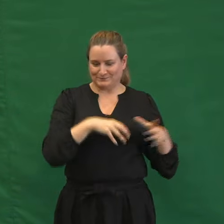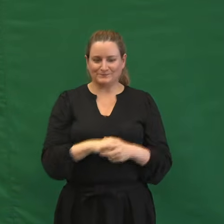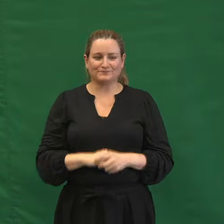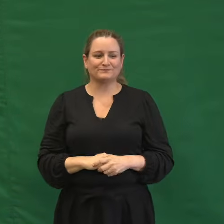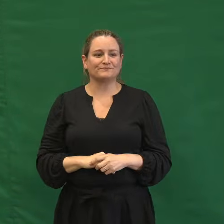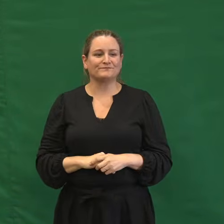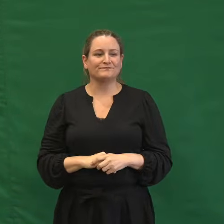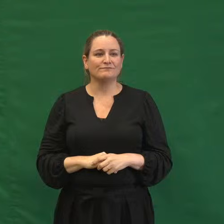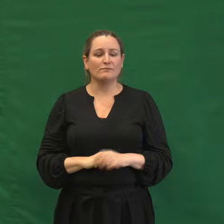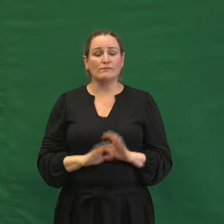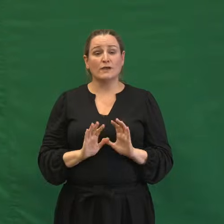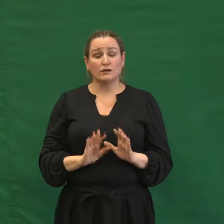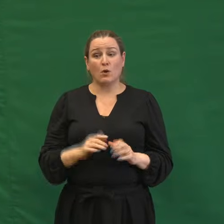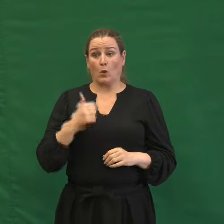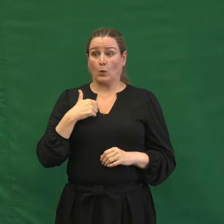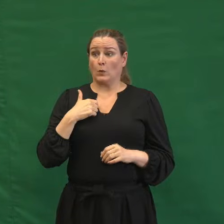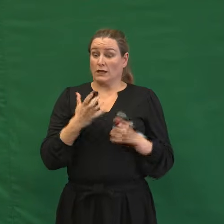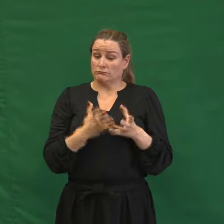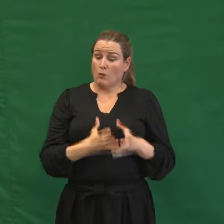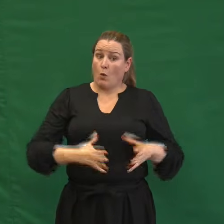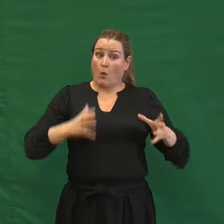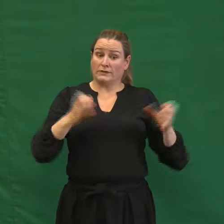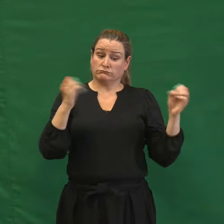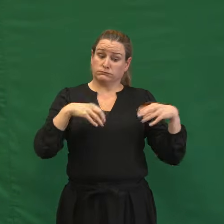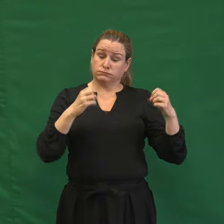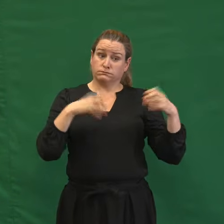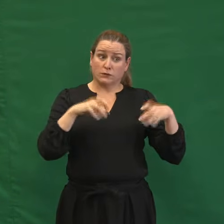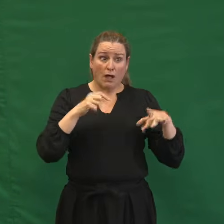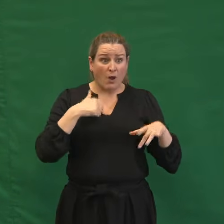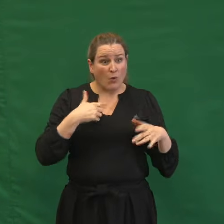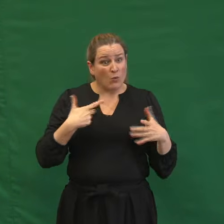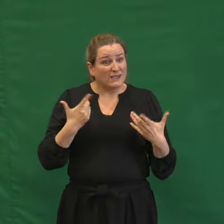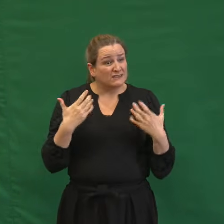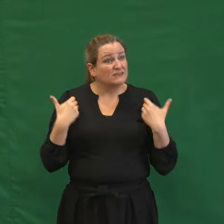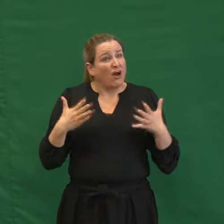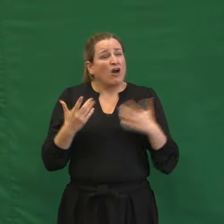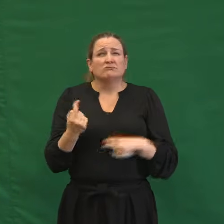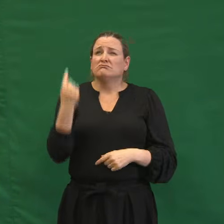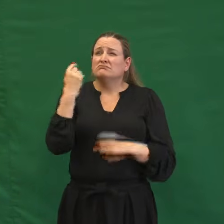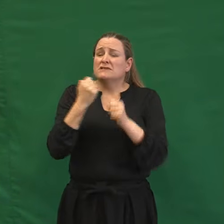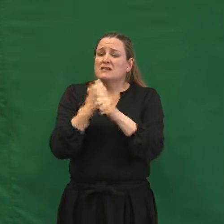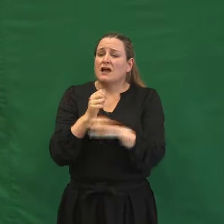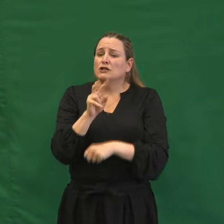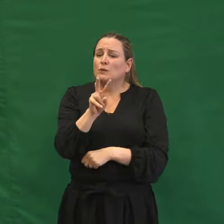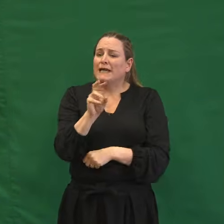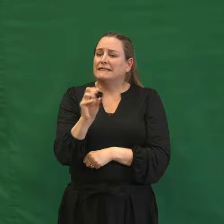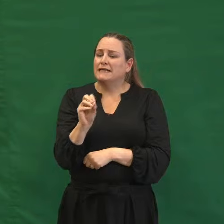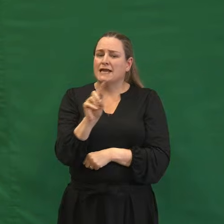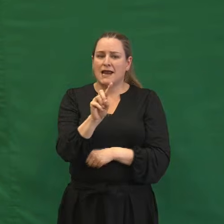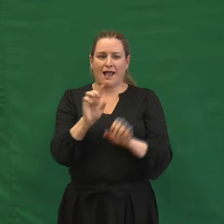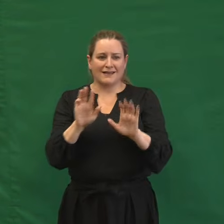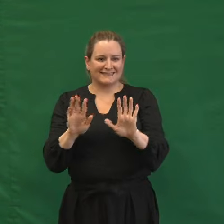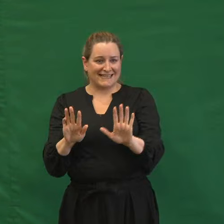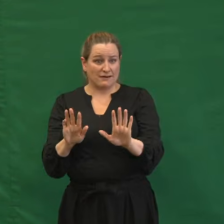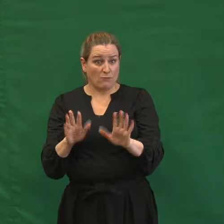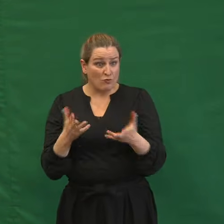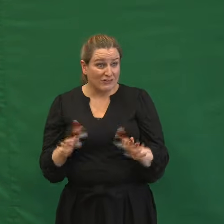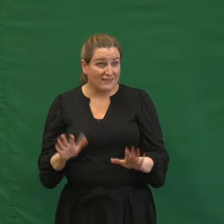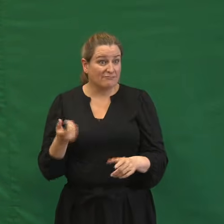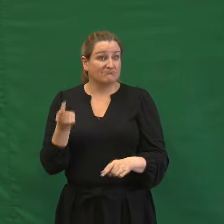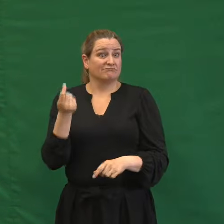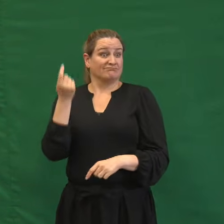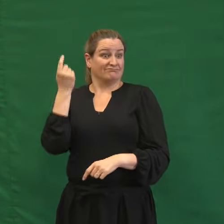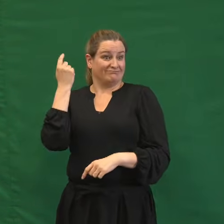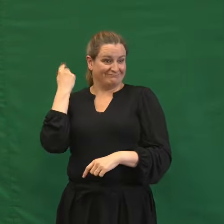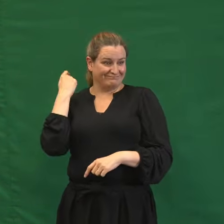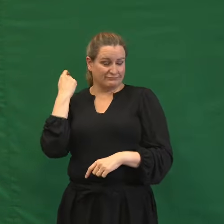So our corpus, we started collecting the data in 2019, and it's an ongoing project. Some of the support for the data collection